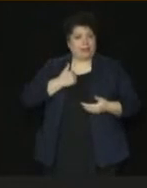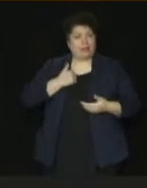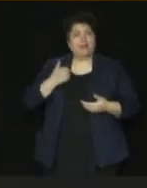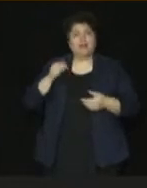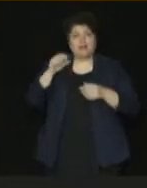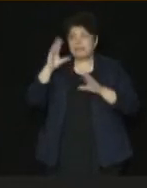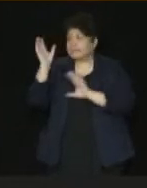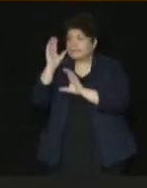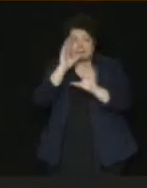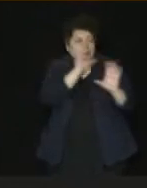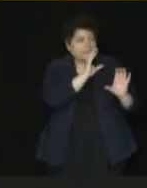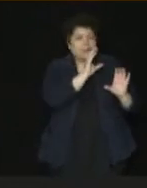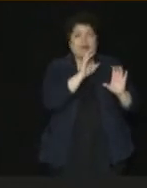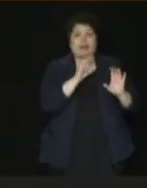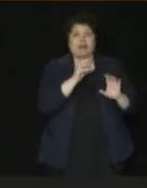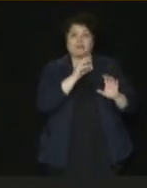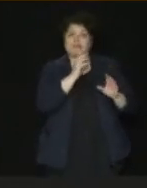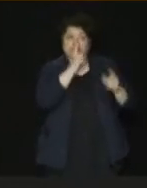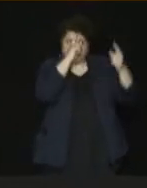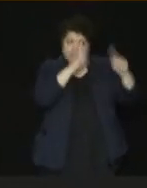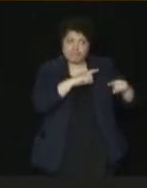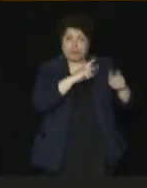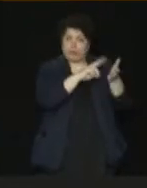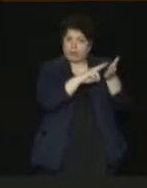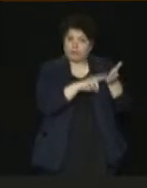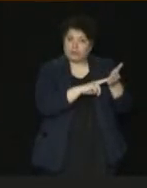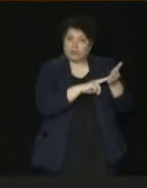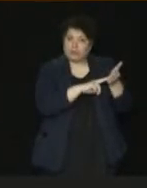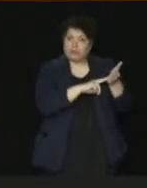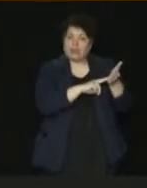and ensure that we're able to